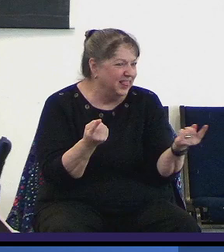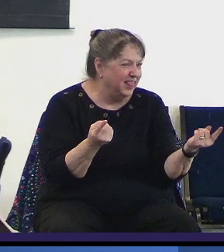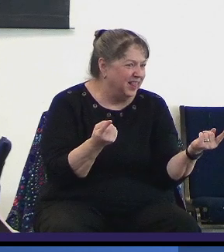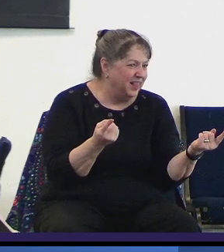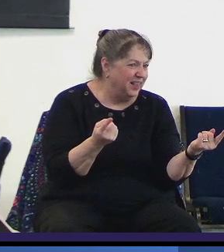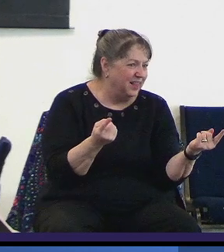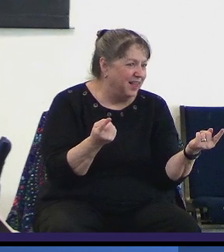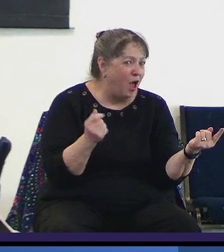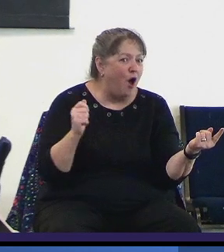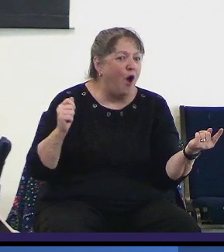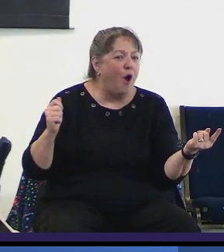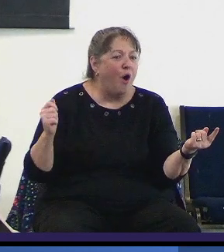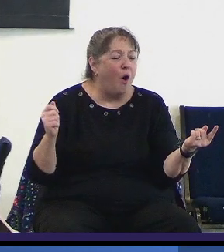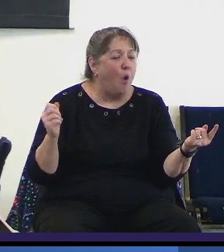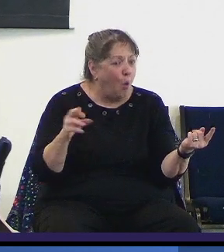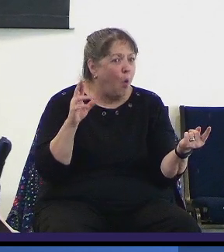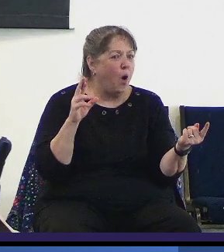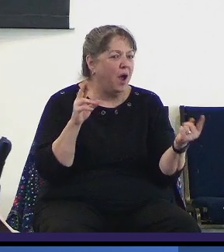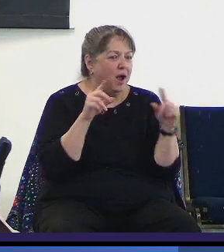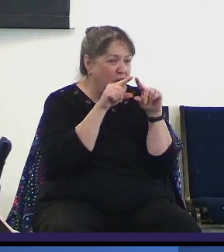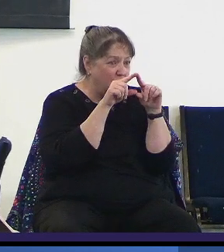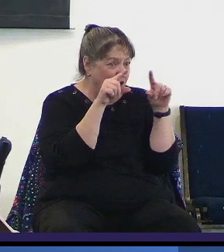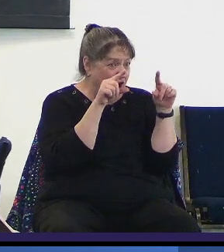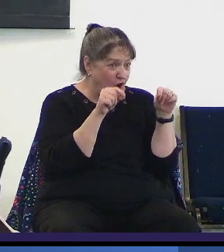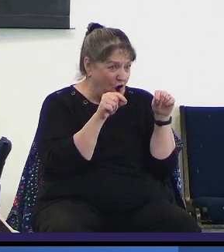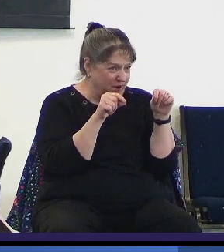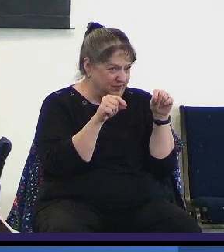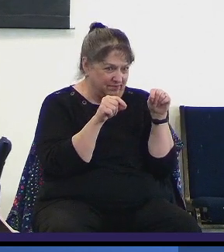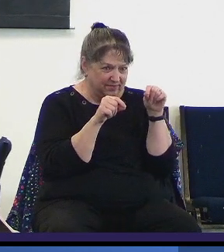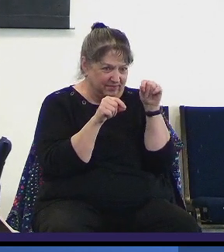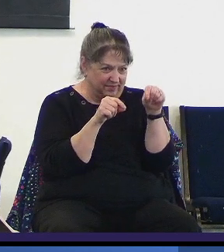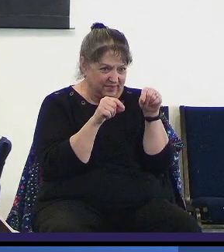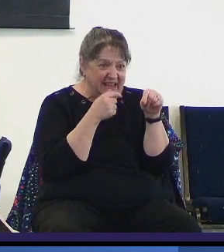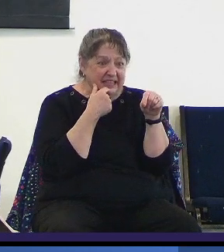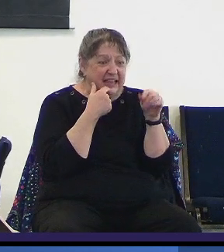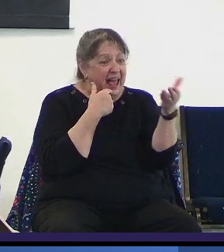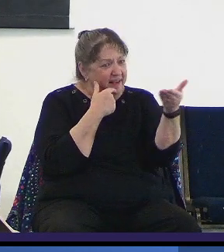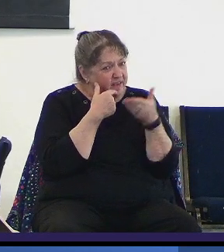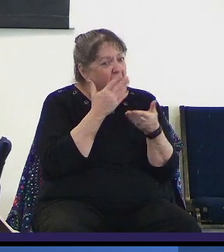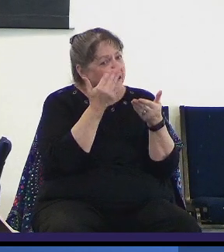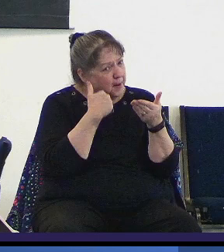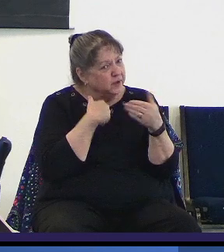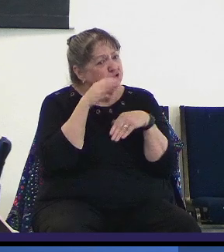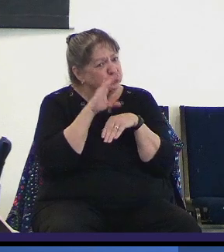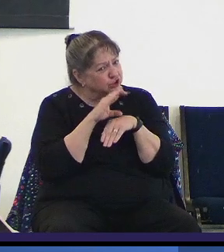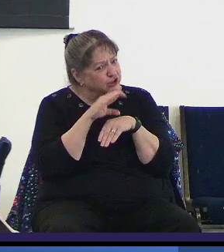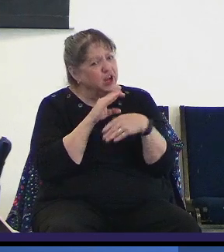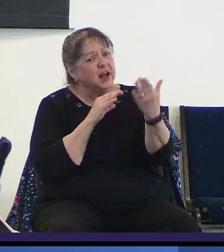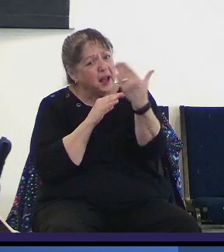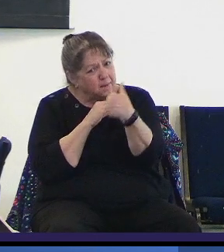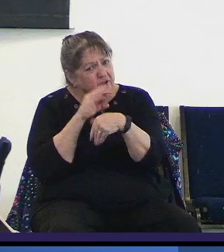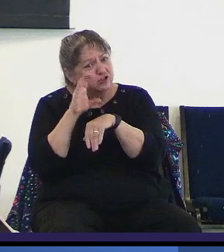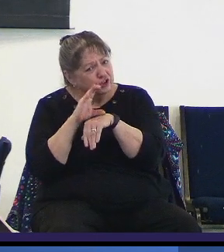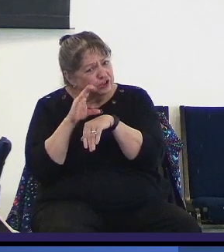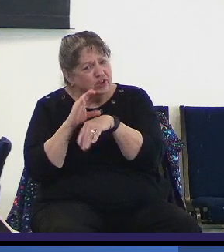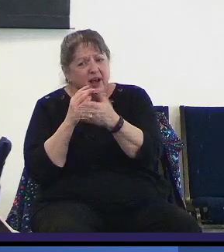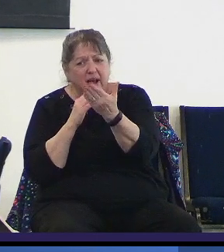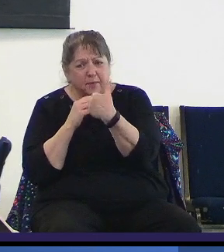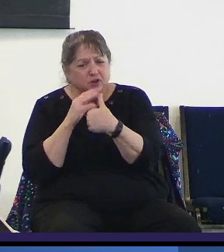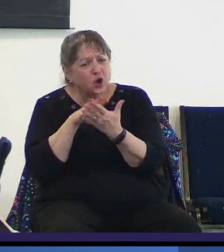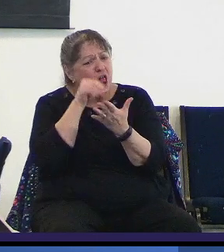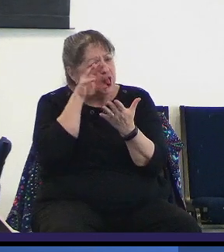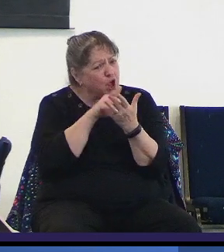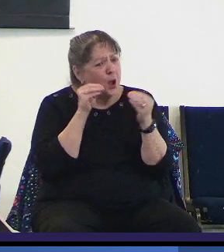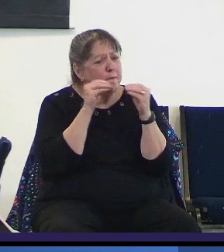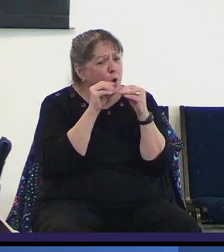or to give them a card, a join us card at our church. Join us for a Sunday service. And we'll